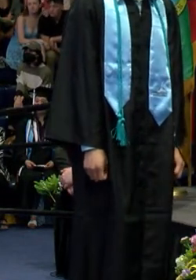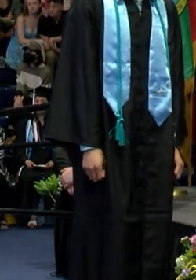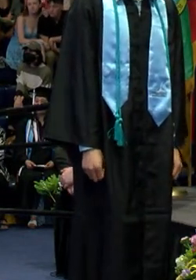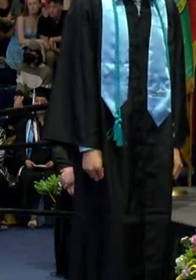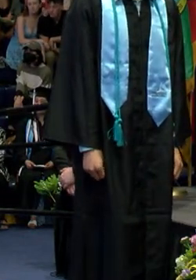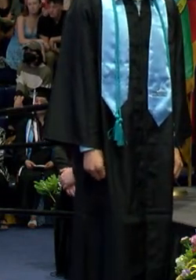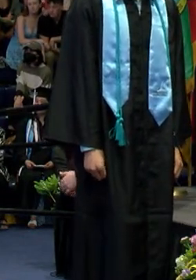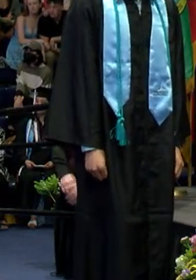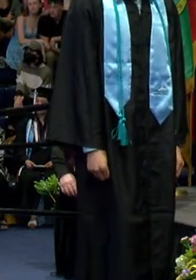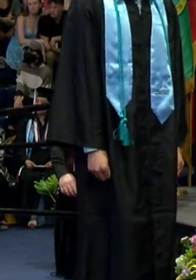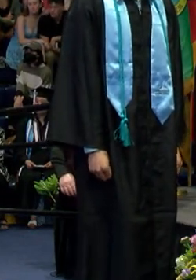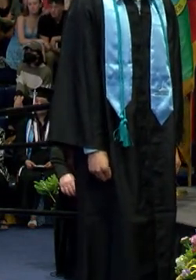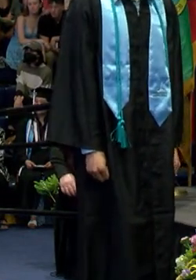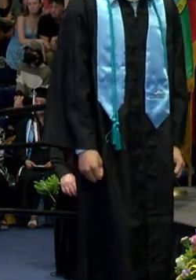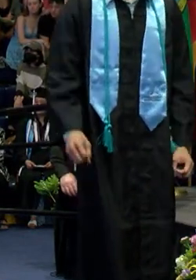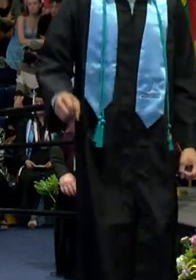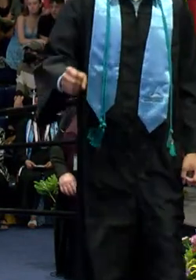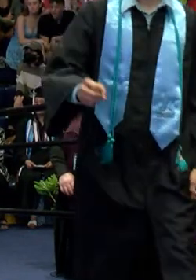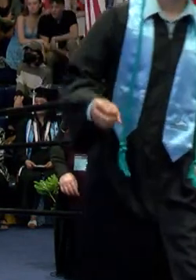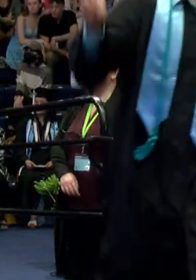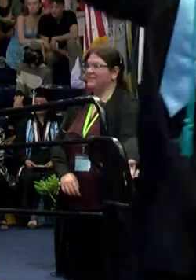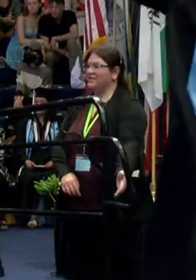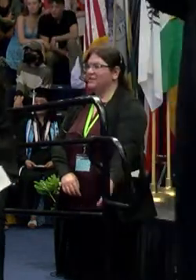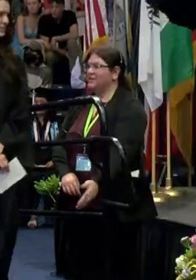CJ Tonis, cum laude.